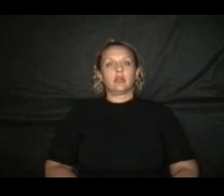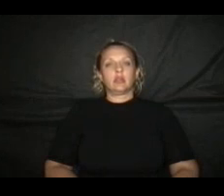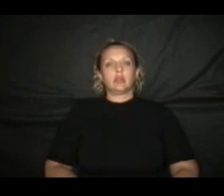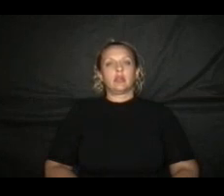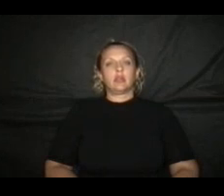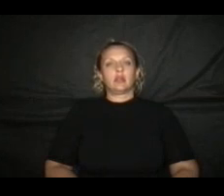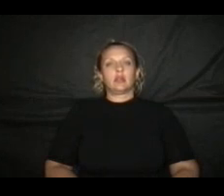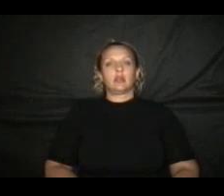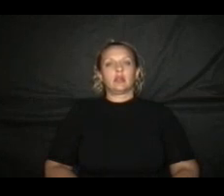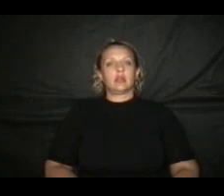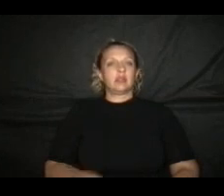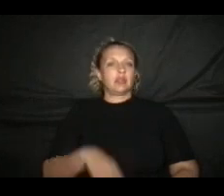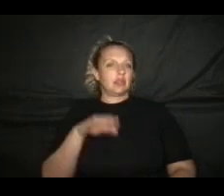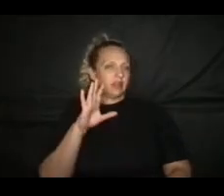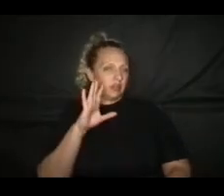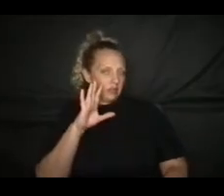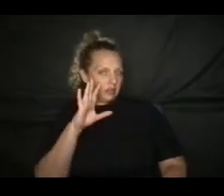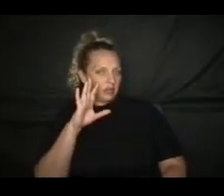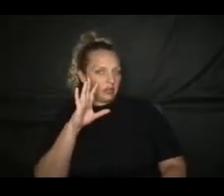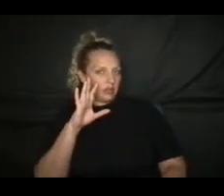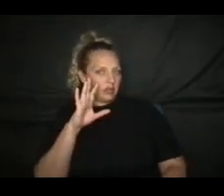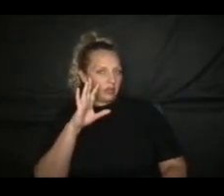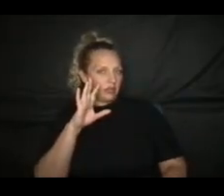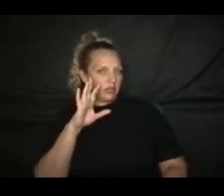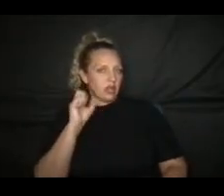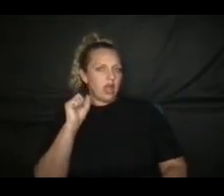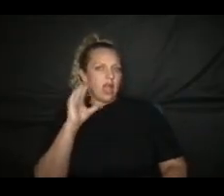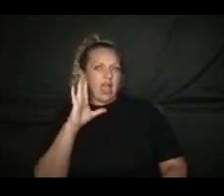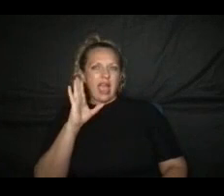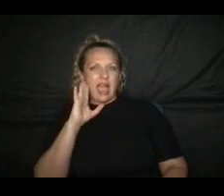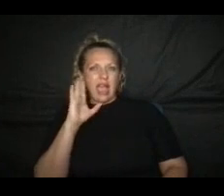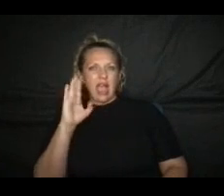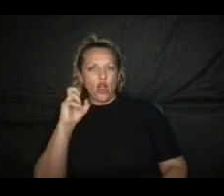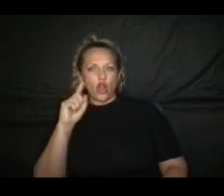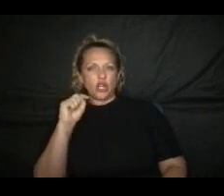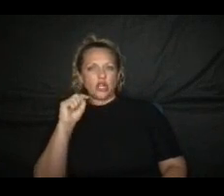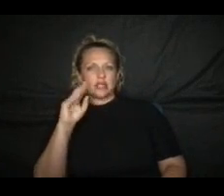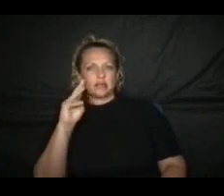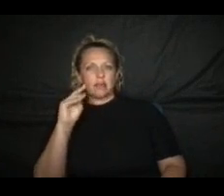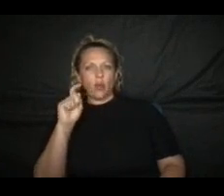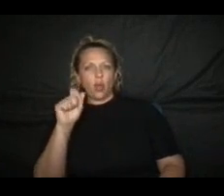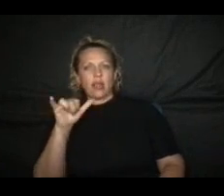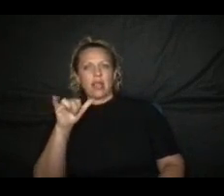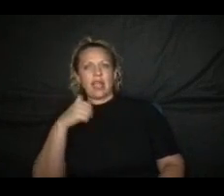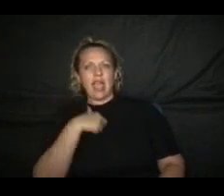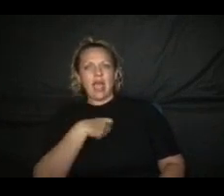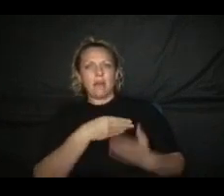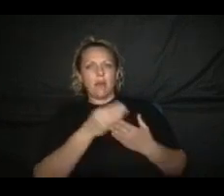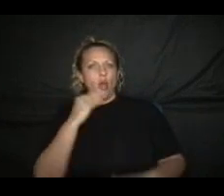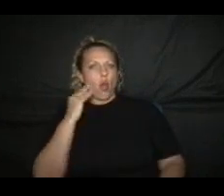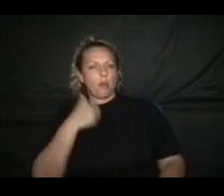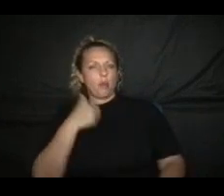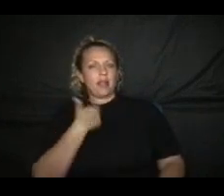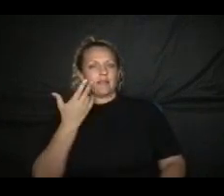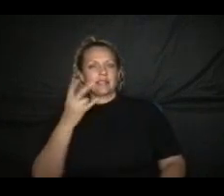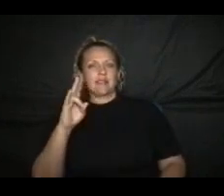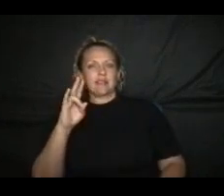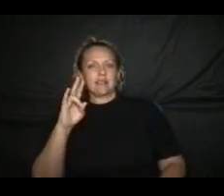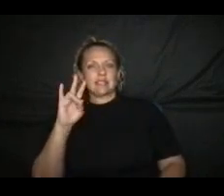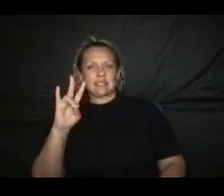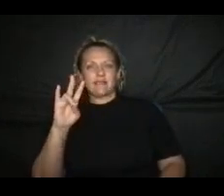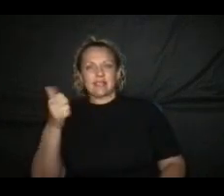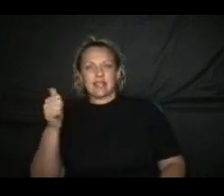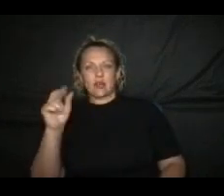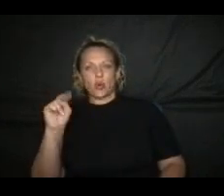When I speak, can I take my mask? Sure. Yeah. Hi, Ernest McNolly. I bought a home and live at 710 Northeast 7th Street in